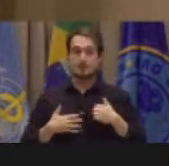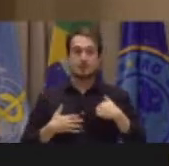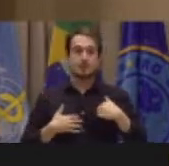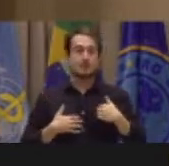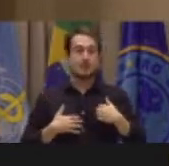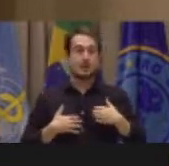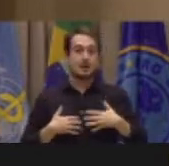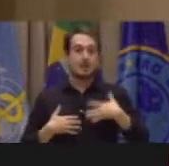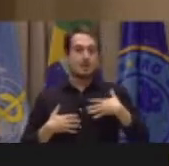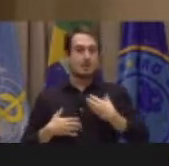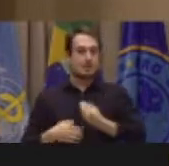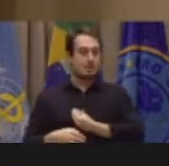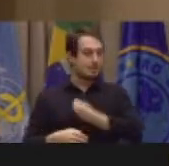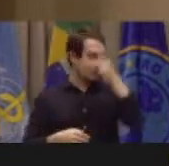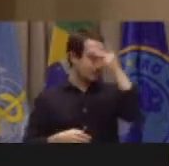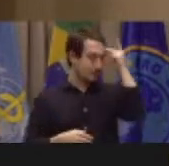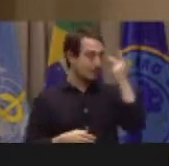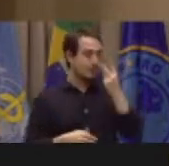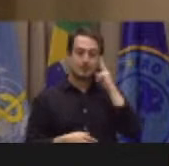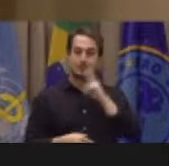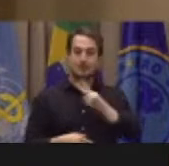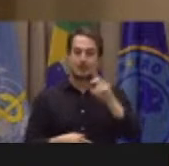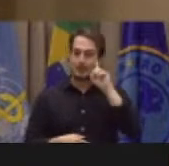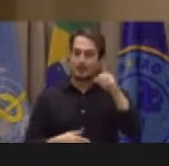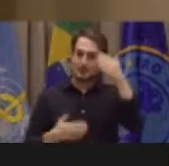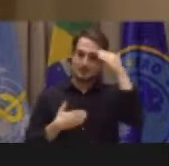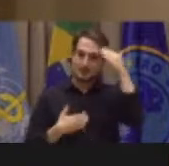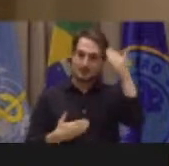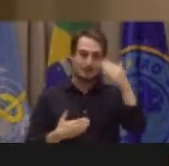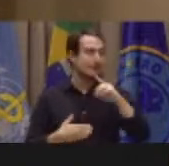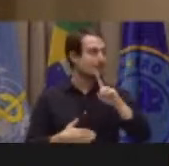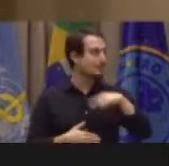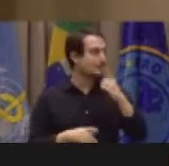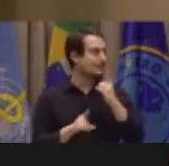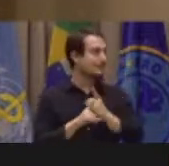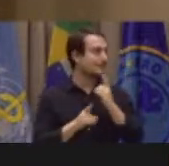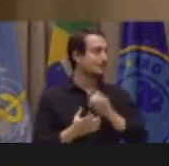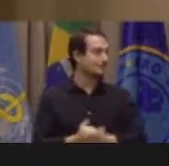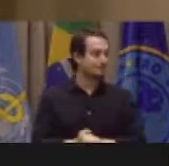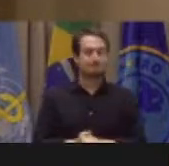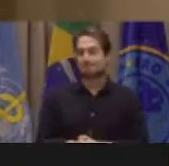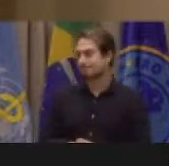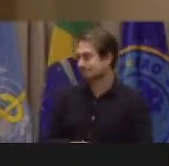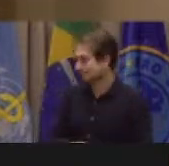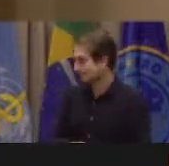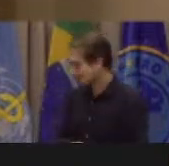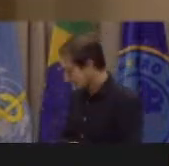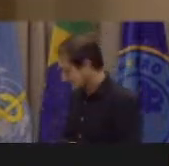joy to be here with you during the last 2 days. Thank you. See you next time.